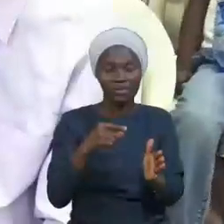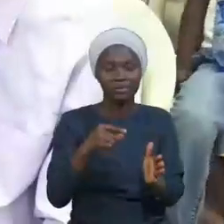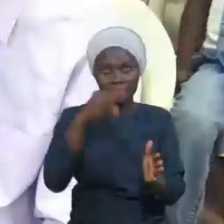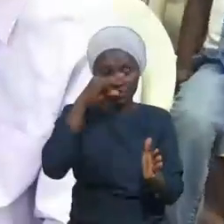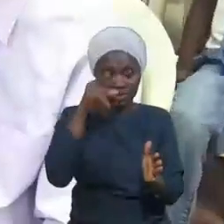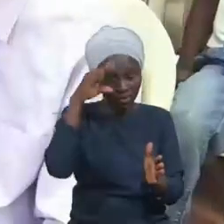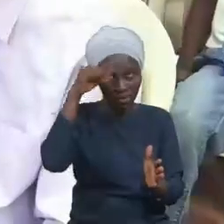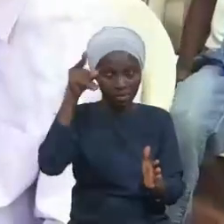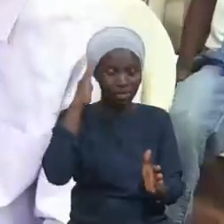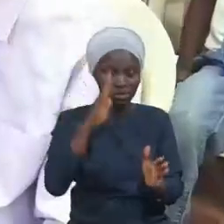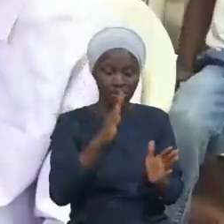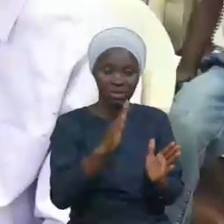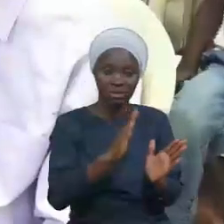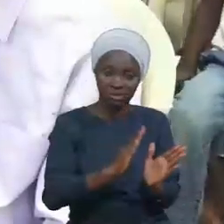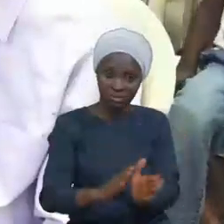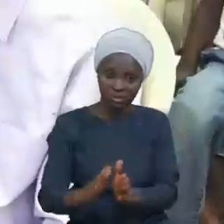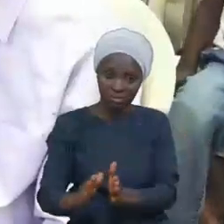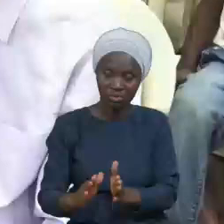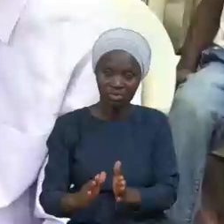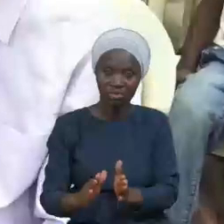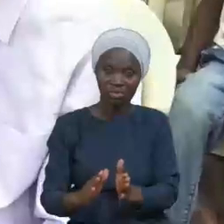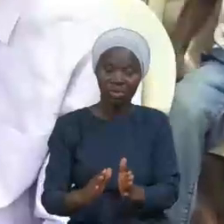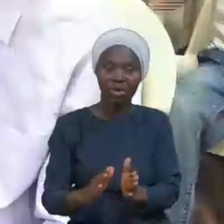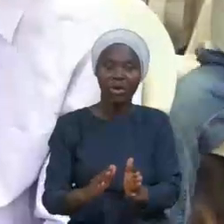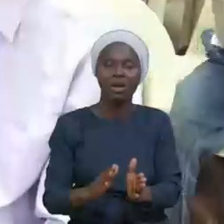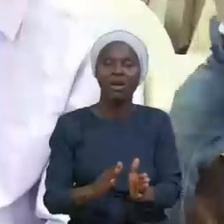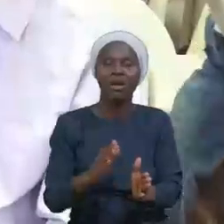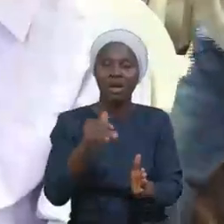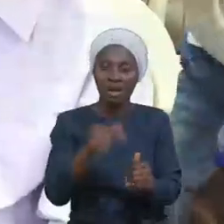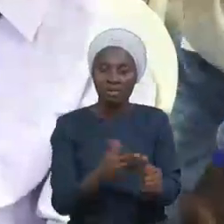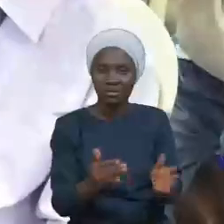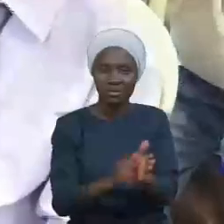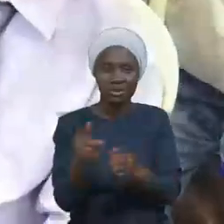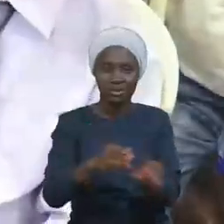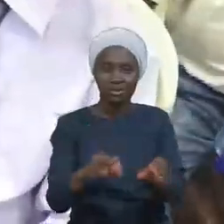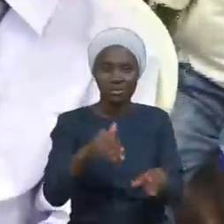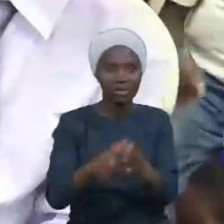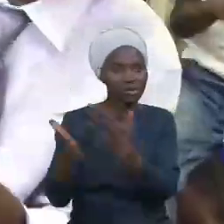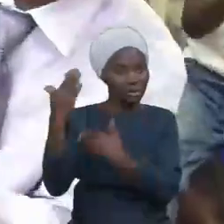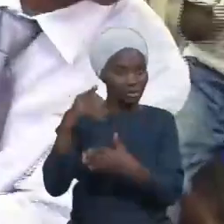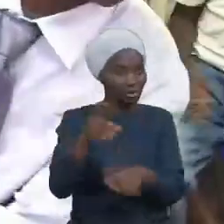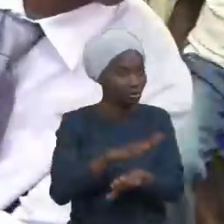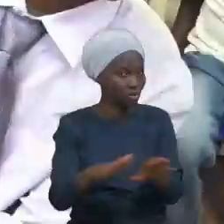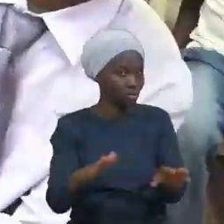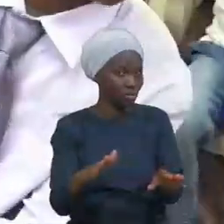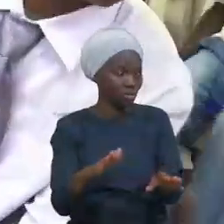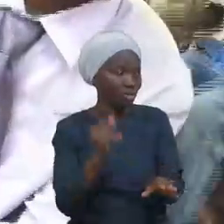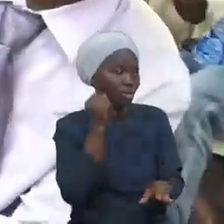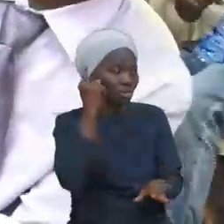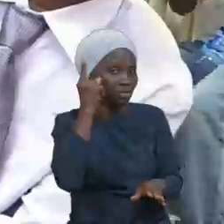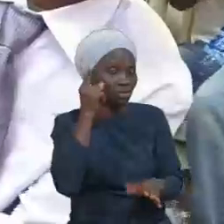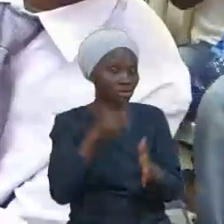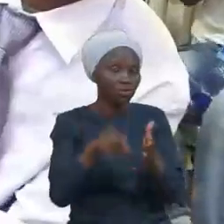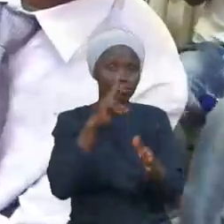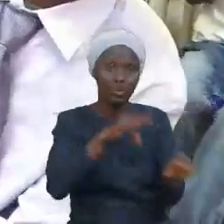the past. You did it in ignorance. You didn't understand that what you were doing will bring punishment